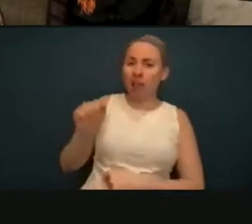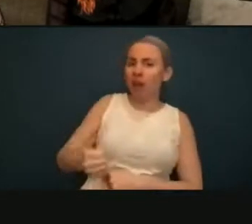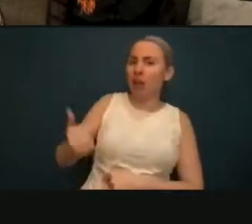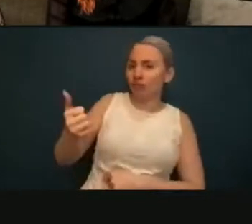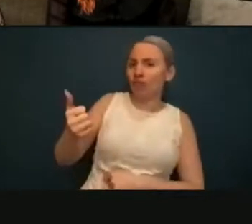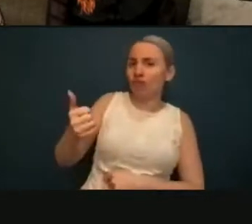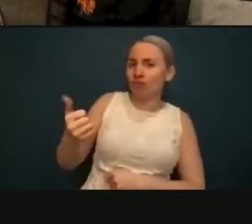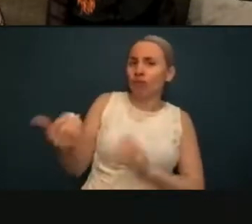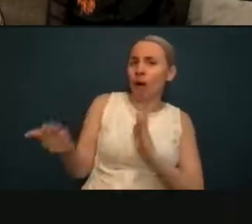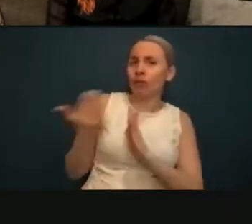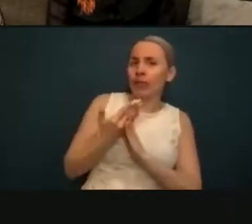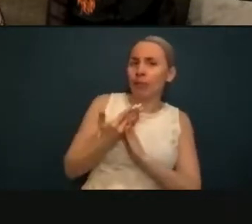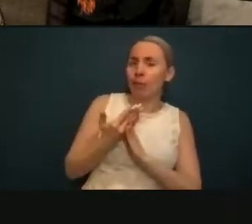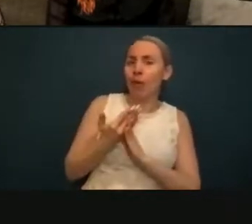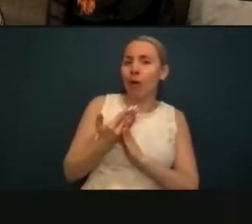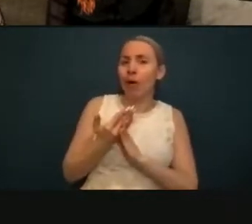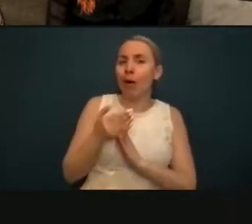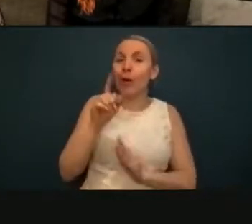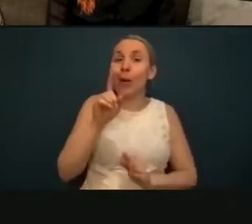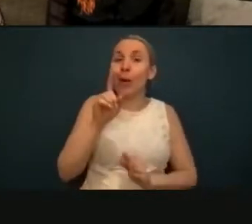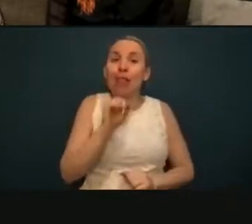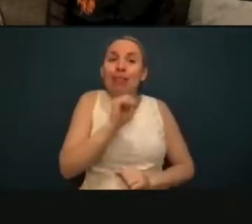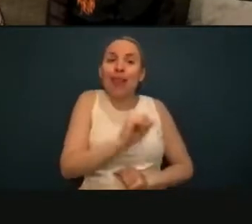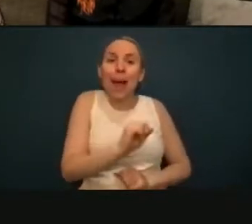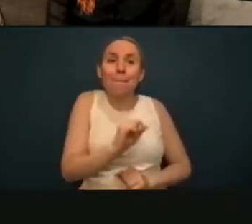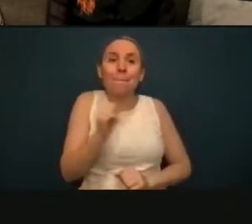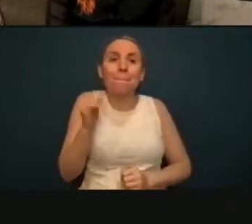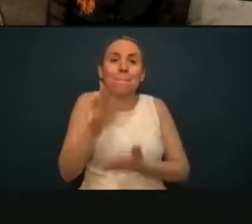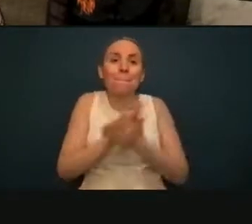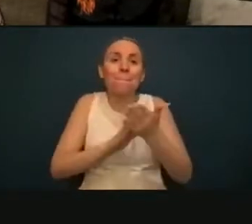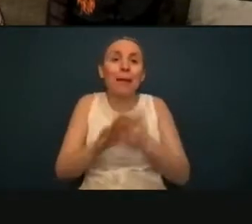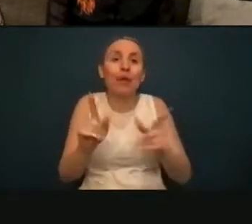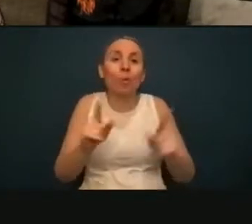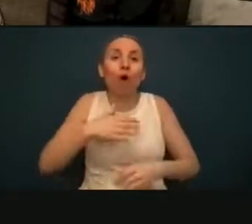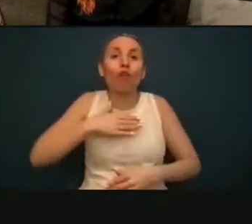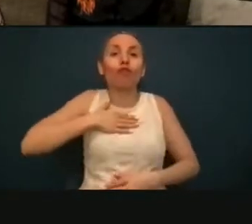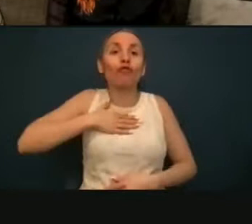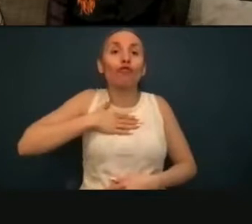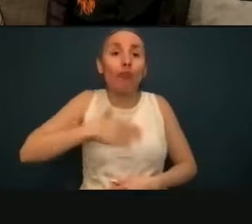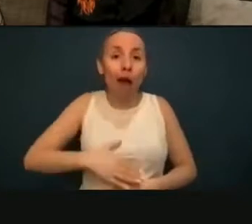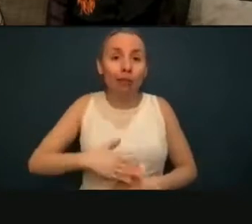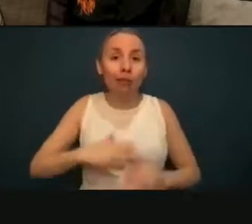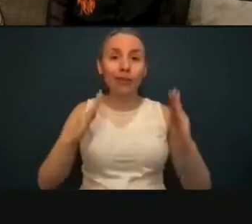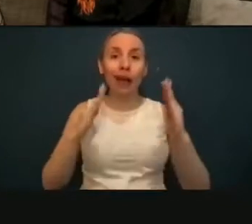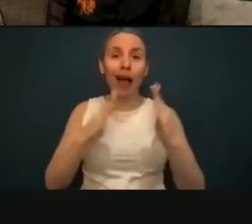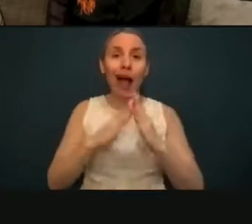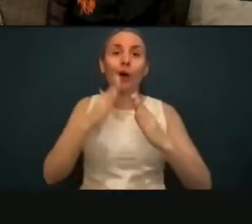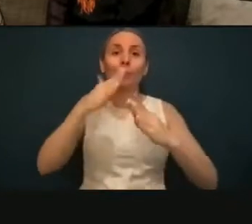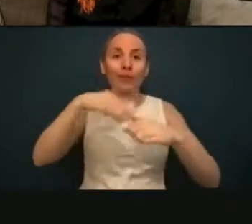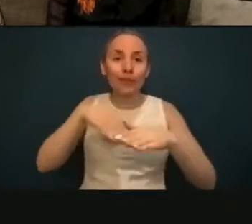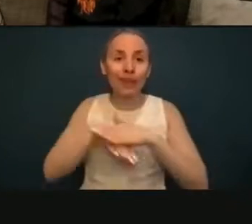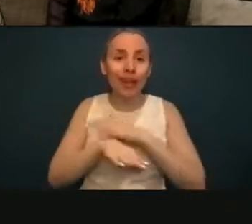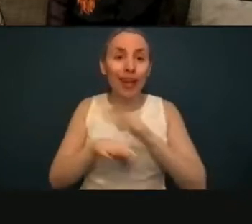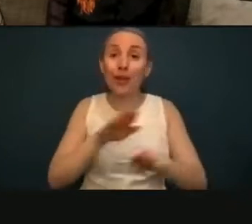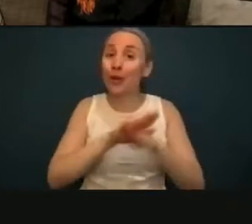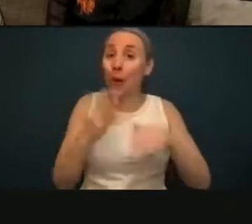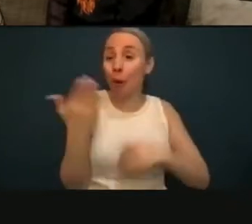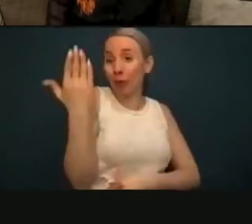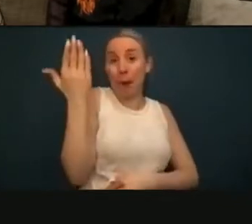theatre's accessible. But when they're saying it's accessible, they're referring to the front of house rather than the backstage area.